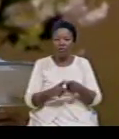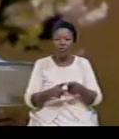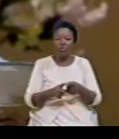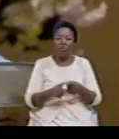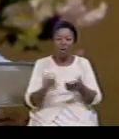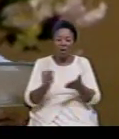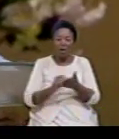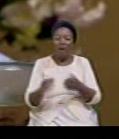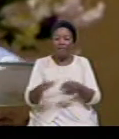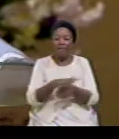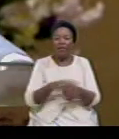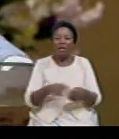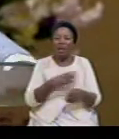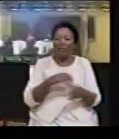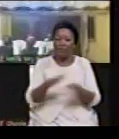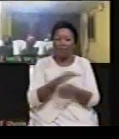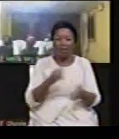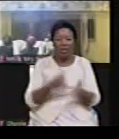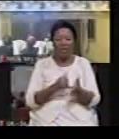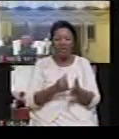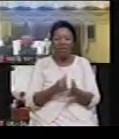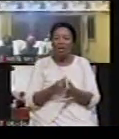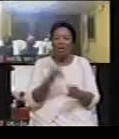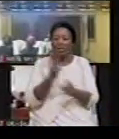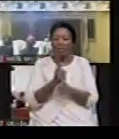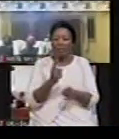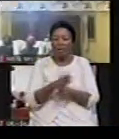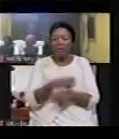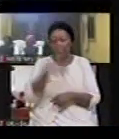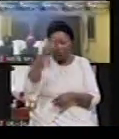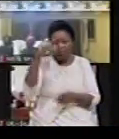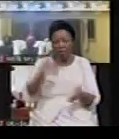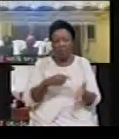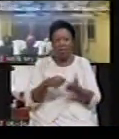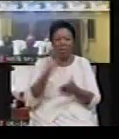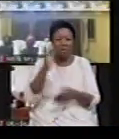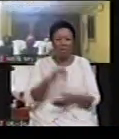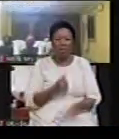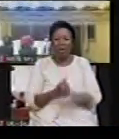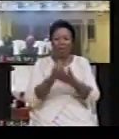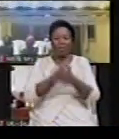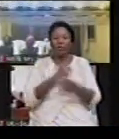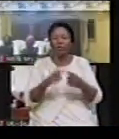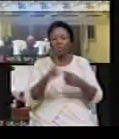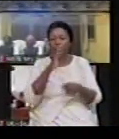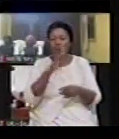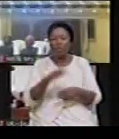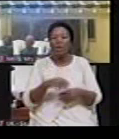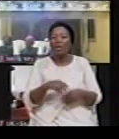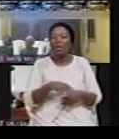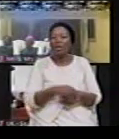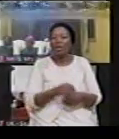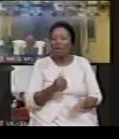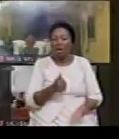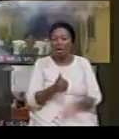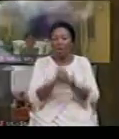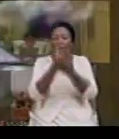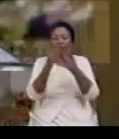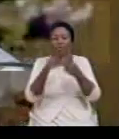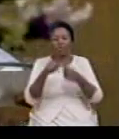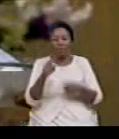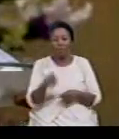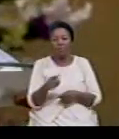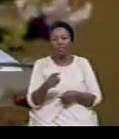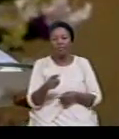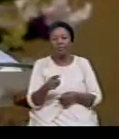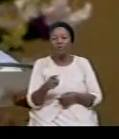correctly, because it will enable us to be of further assistance and help to you.